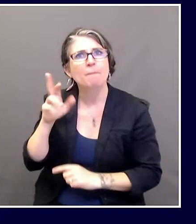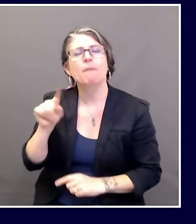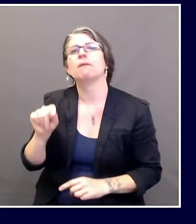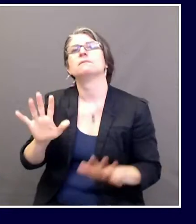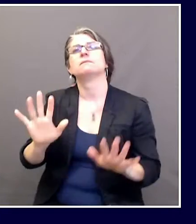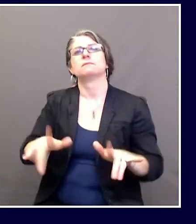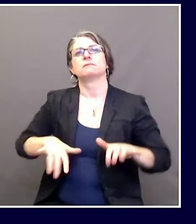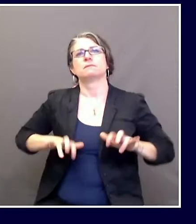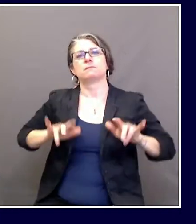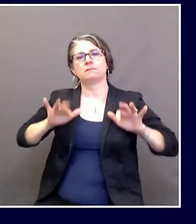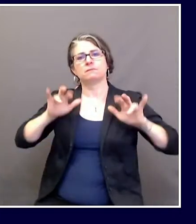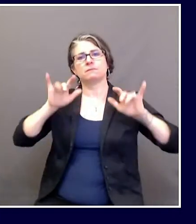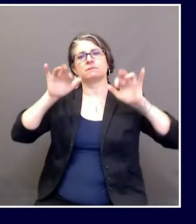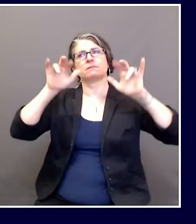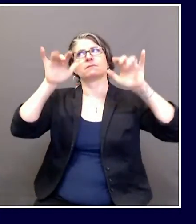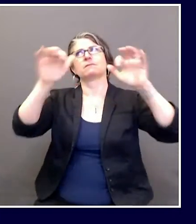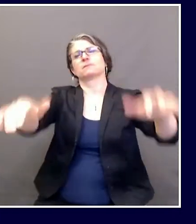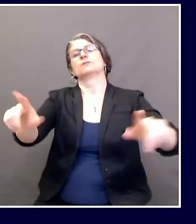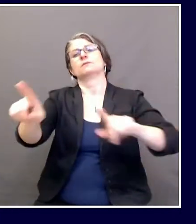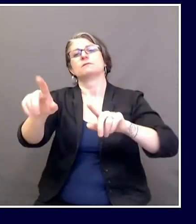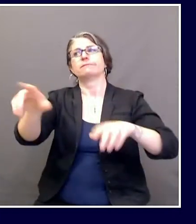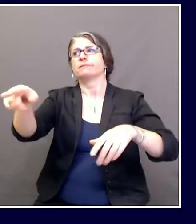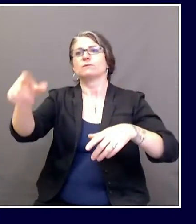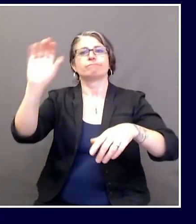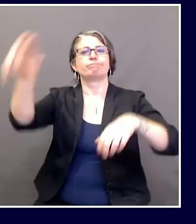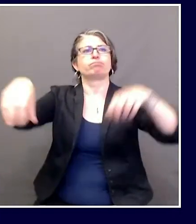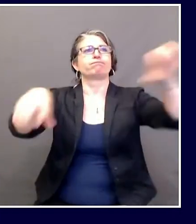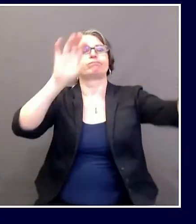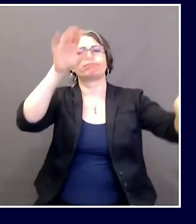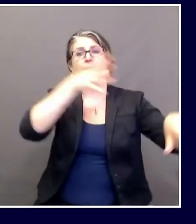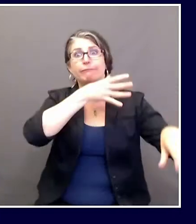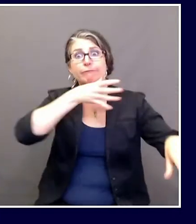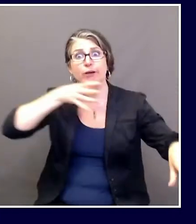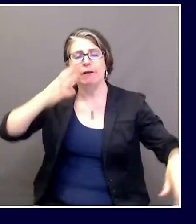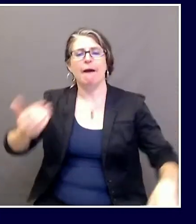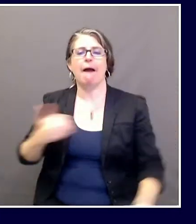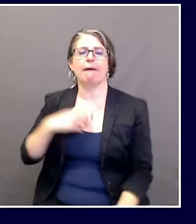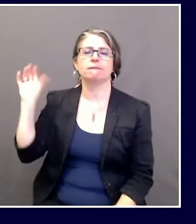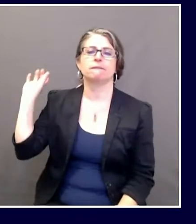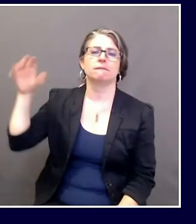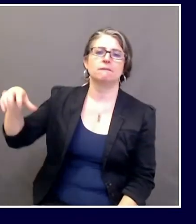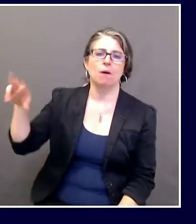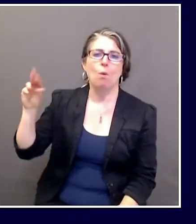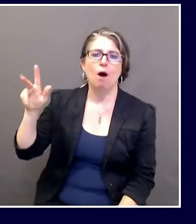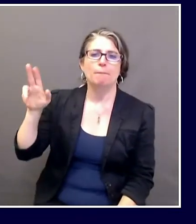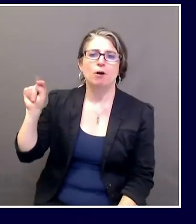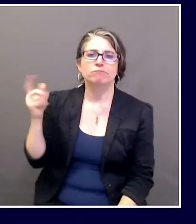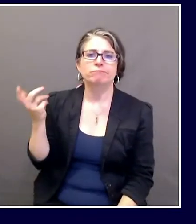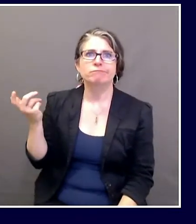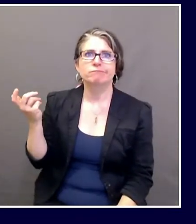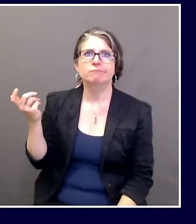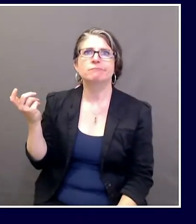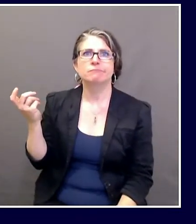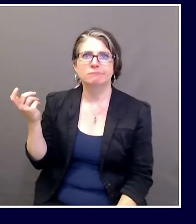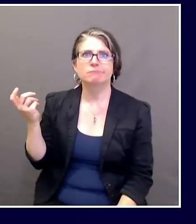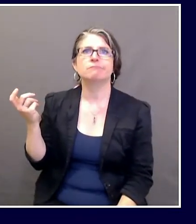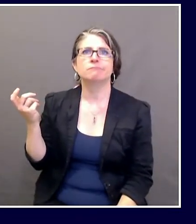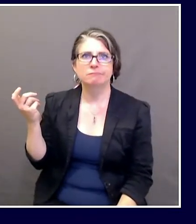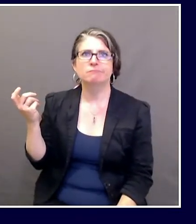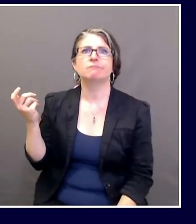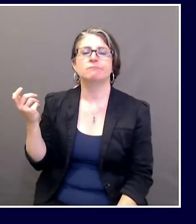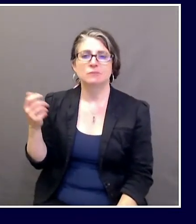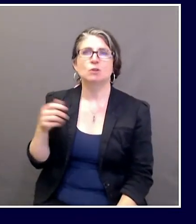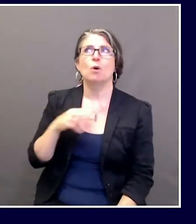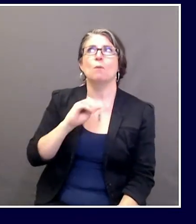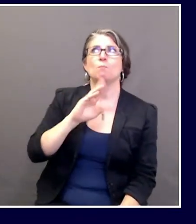preferentially in rural counties. Later on, and more recently, when we had the opportunity to partner and utilize the mobile vaccination unit,